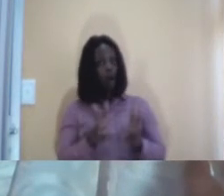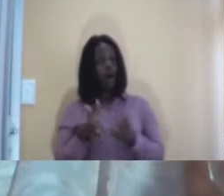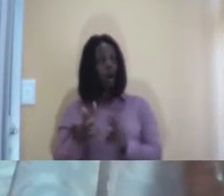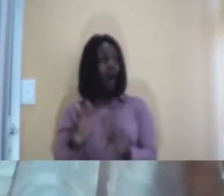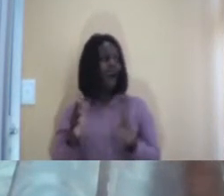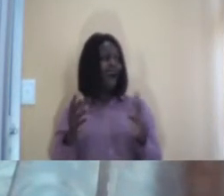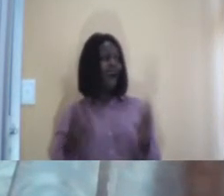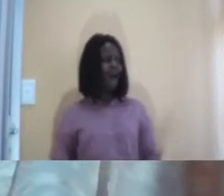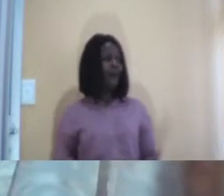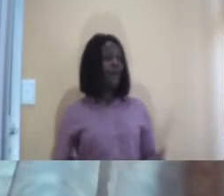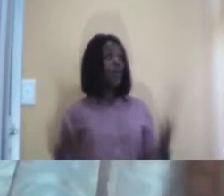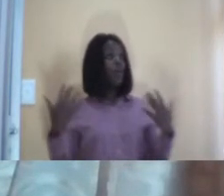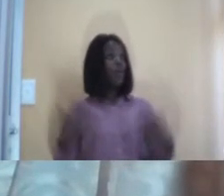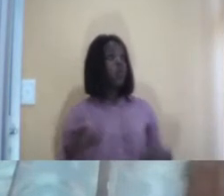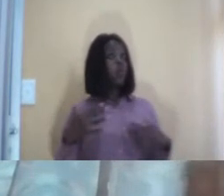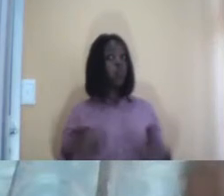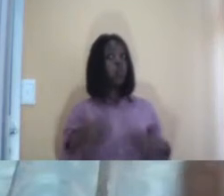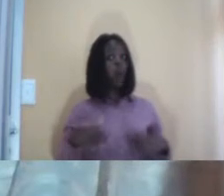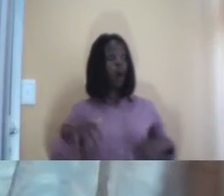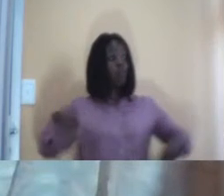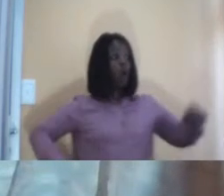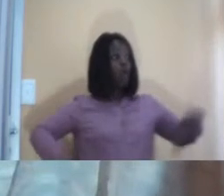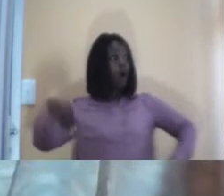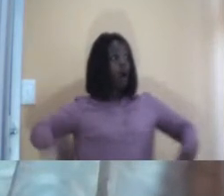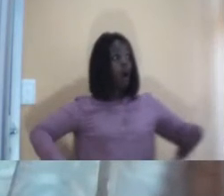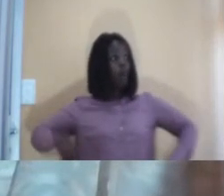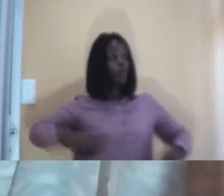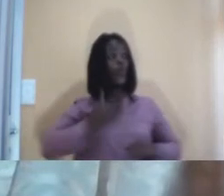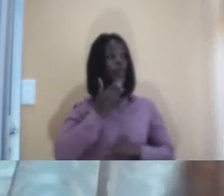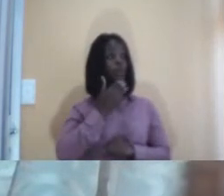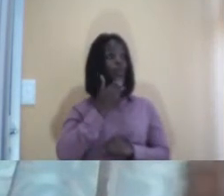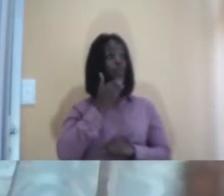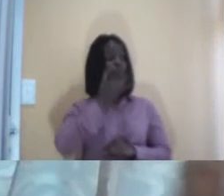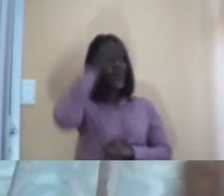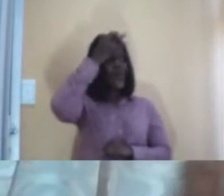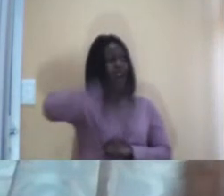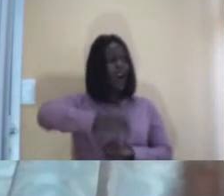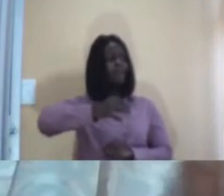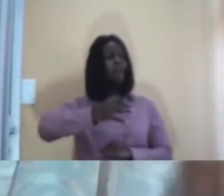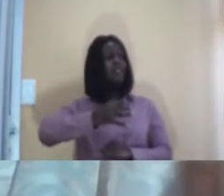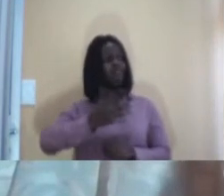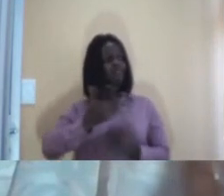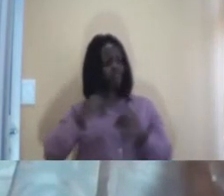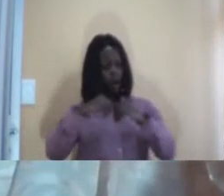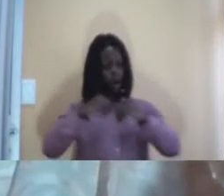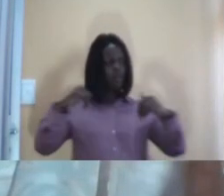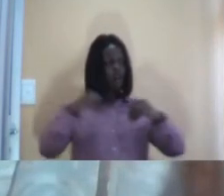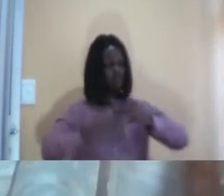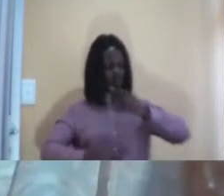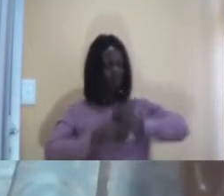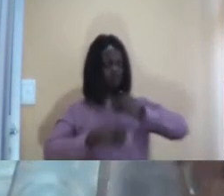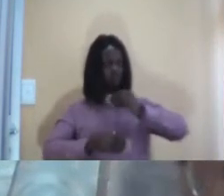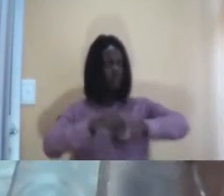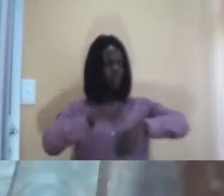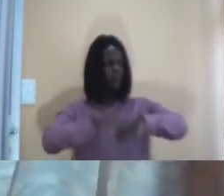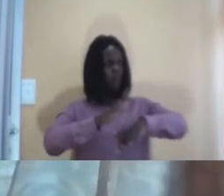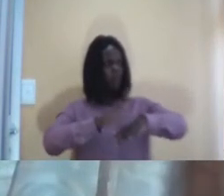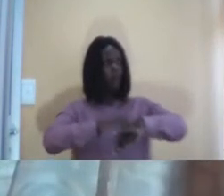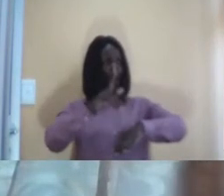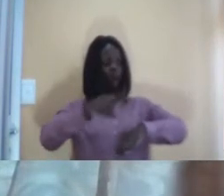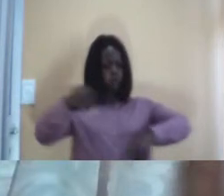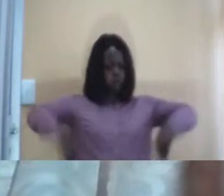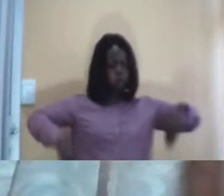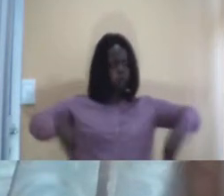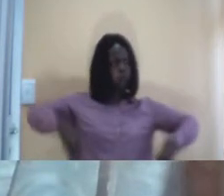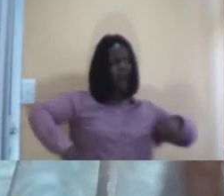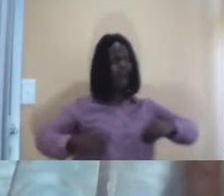stunningly orchestrated corruption by the apartheid government, in addition to their stealing of